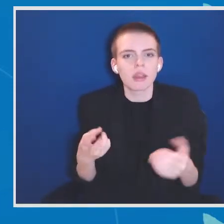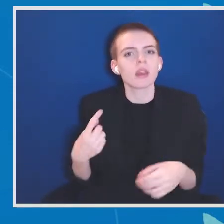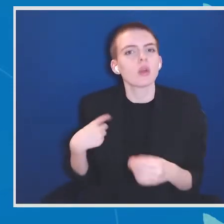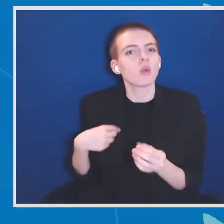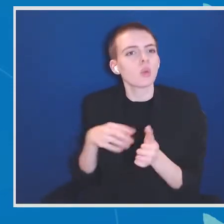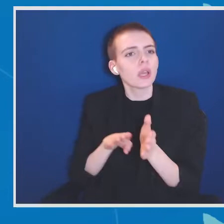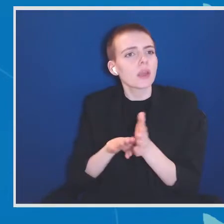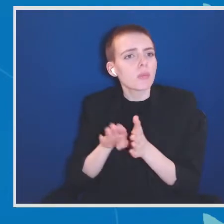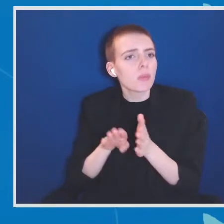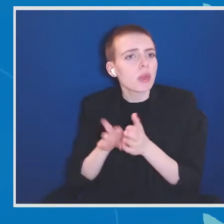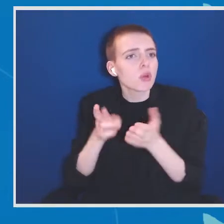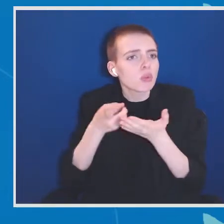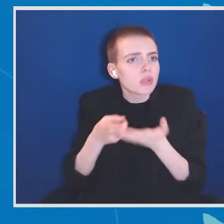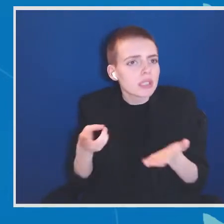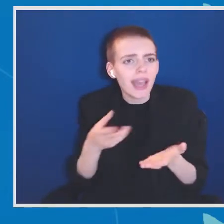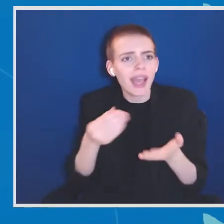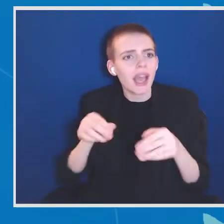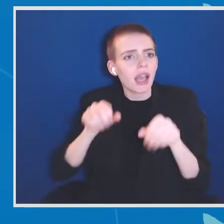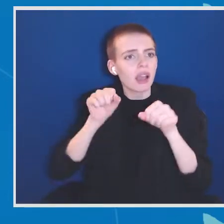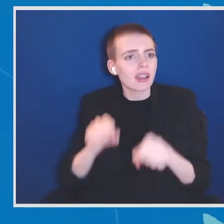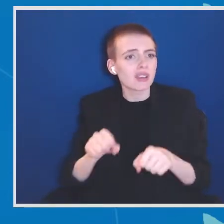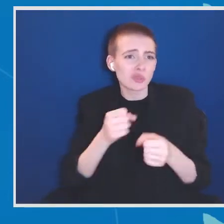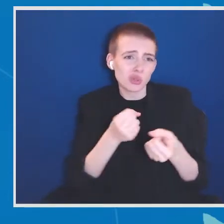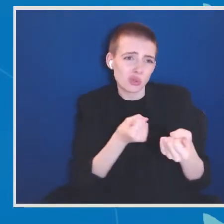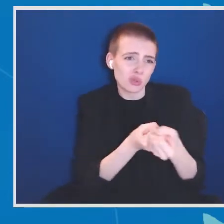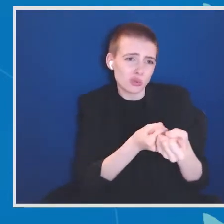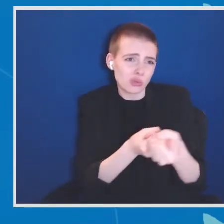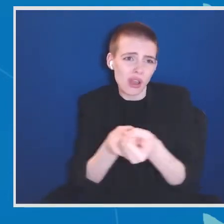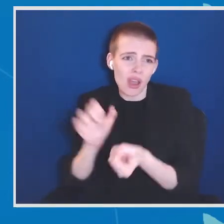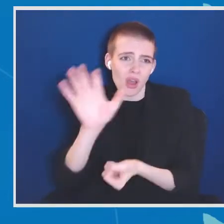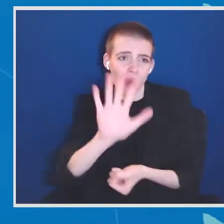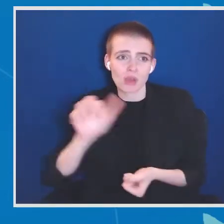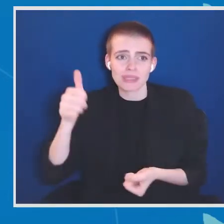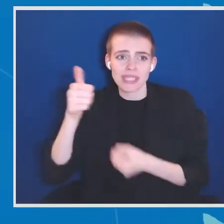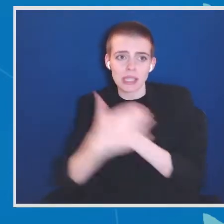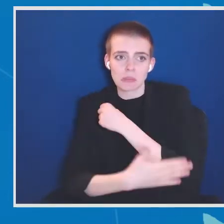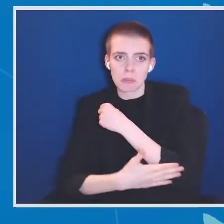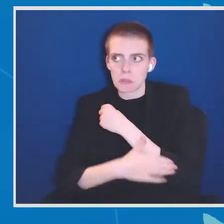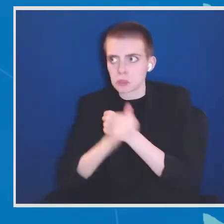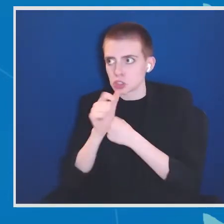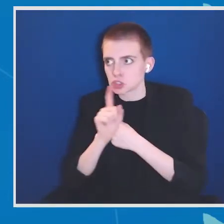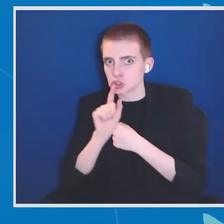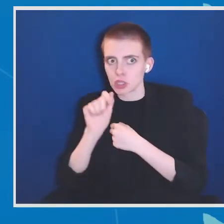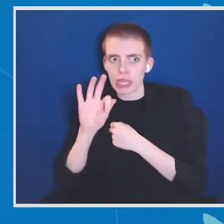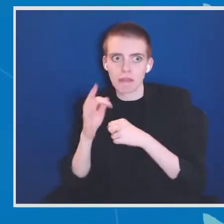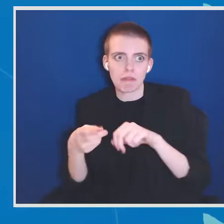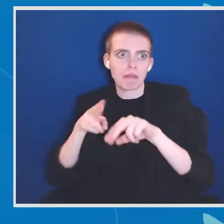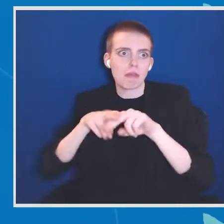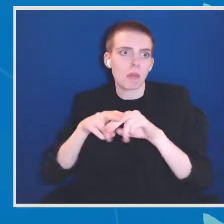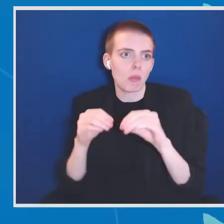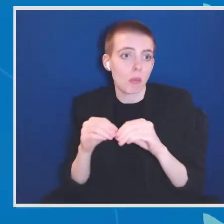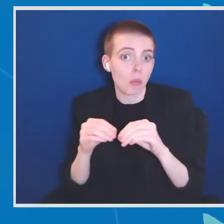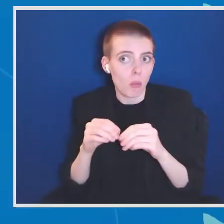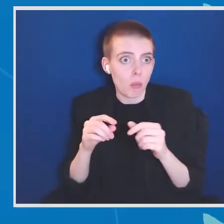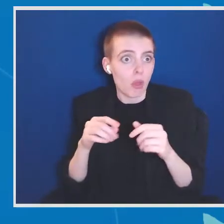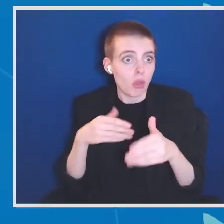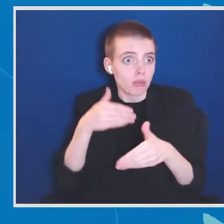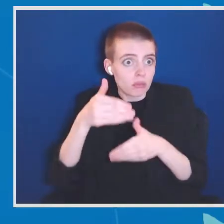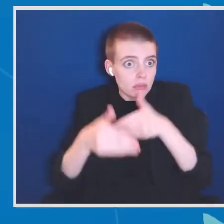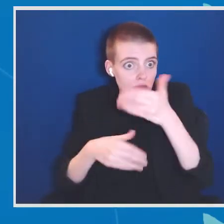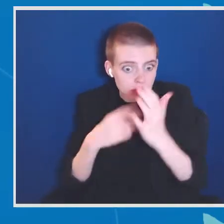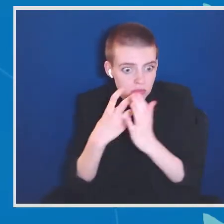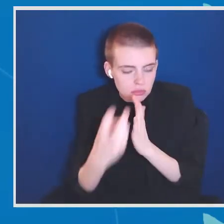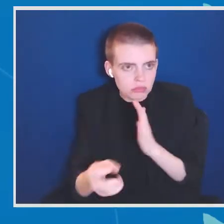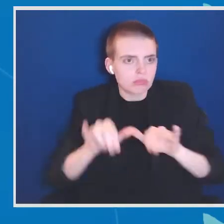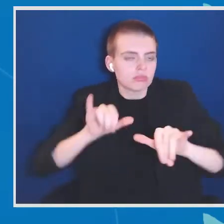do around 10 countries, and I don't know if we can do more than that. And the more we get into it, the more we see that it's a lot of work,